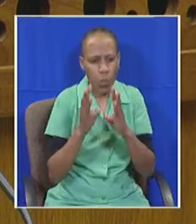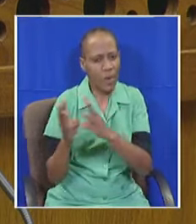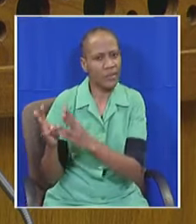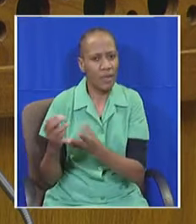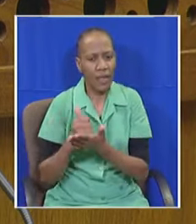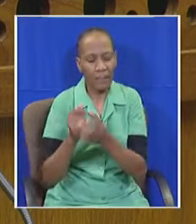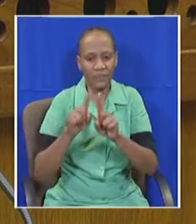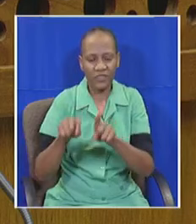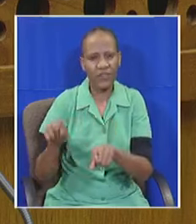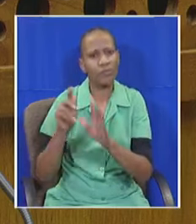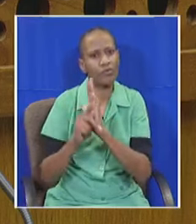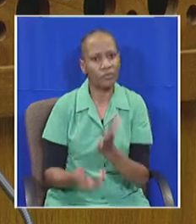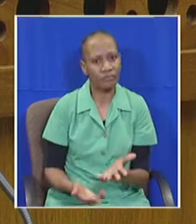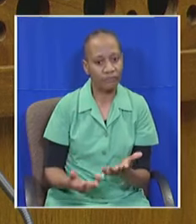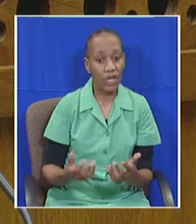fields.